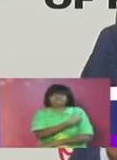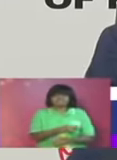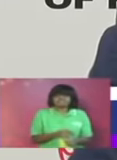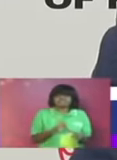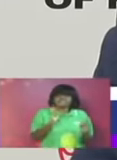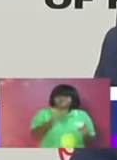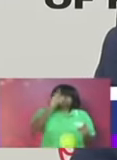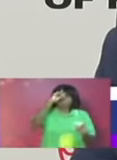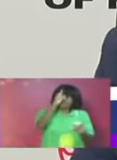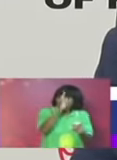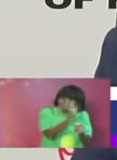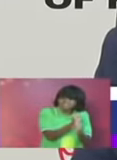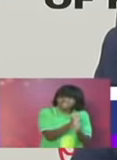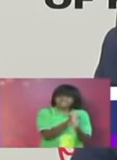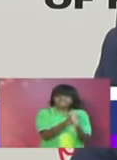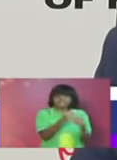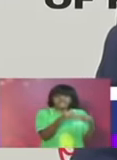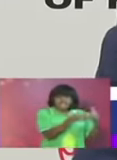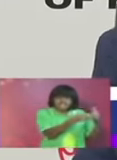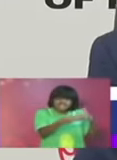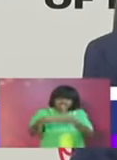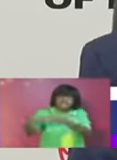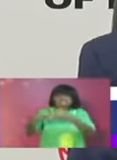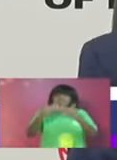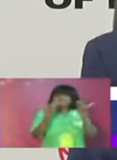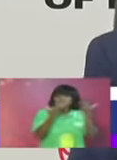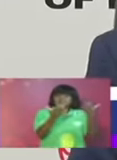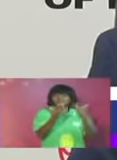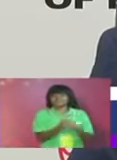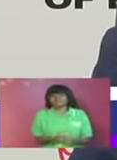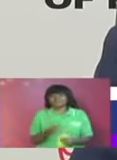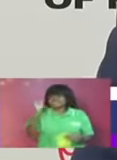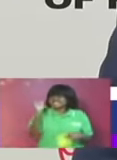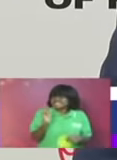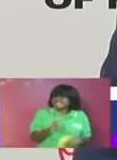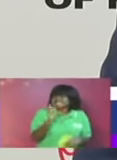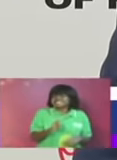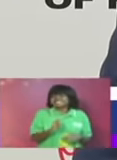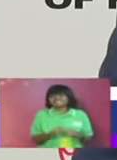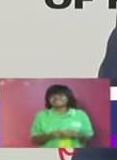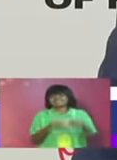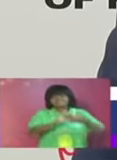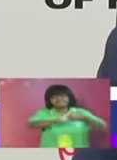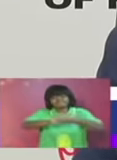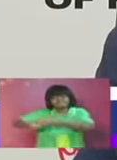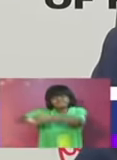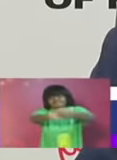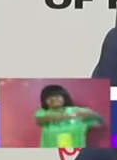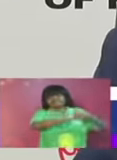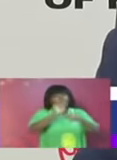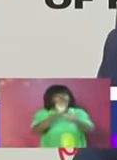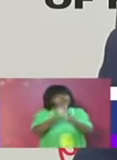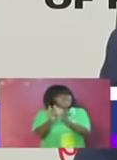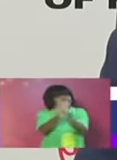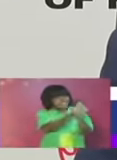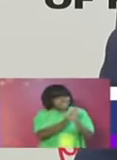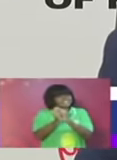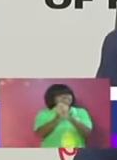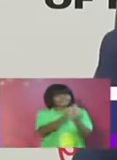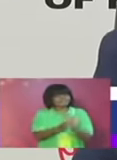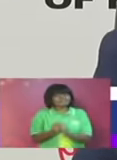is a partnership we need now. Similarly, we need, as the Honorable Prime Minister will make